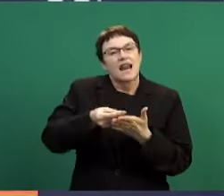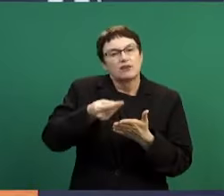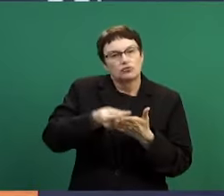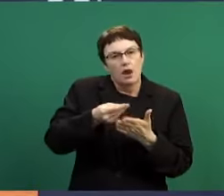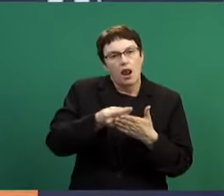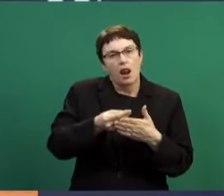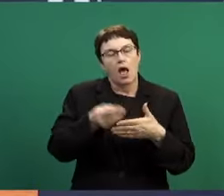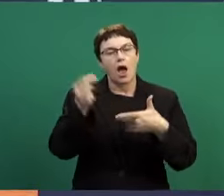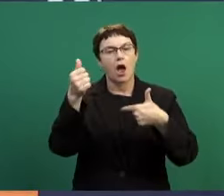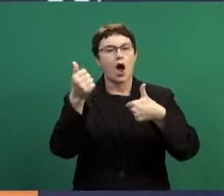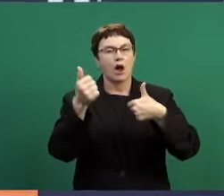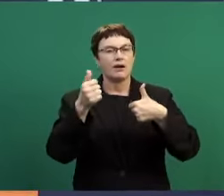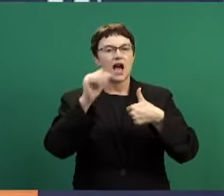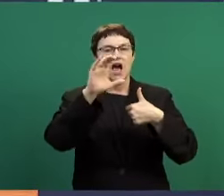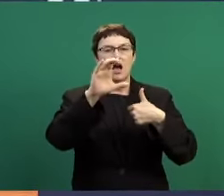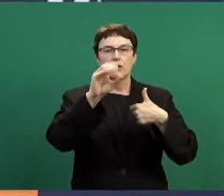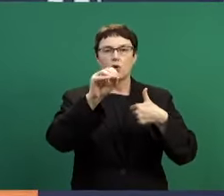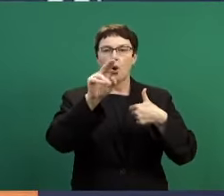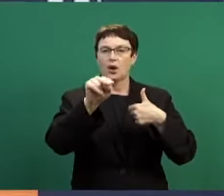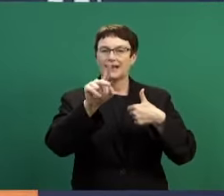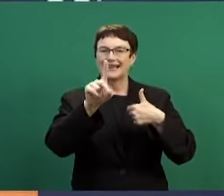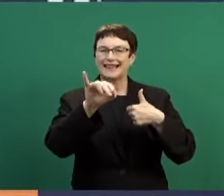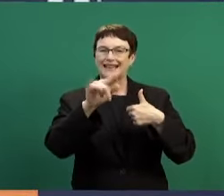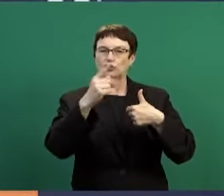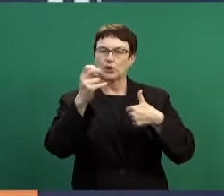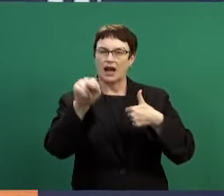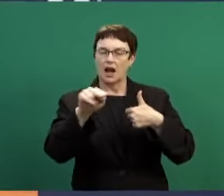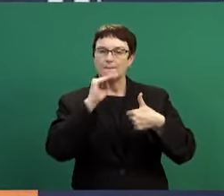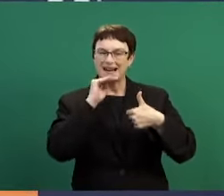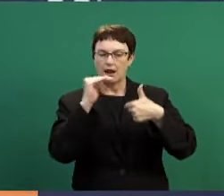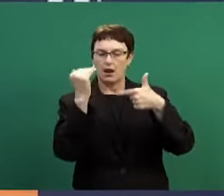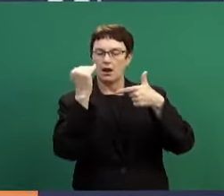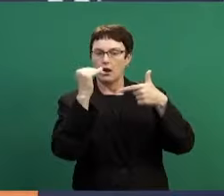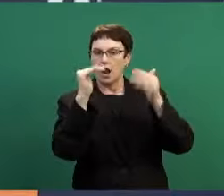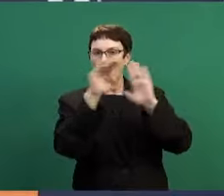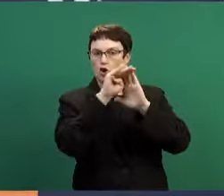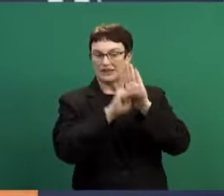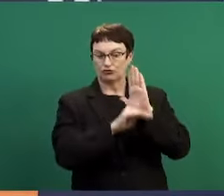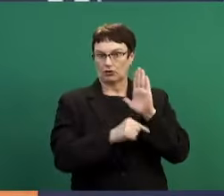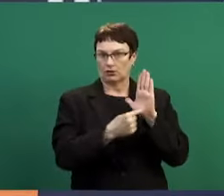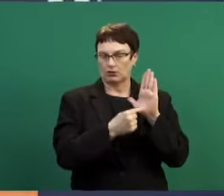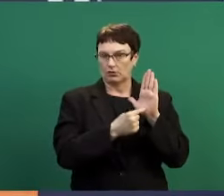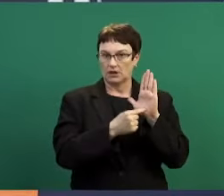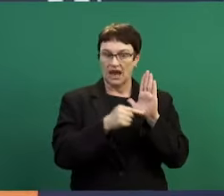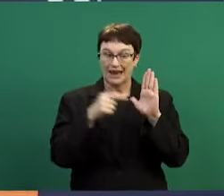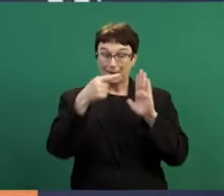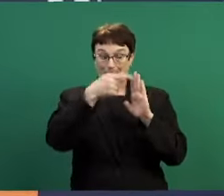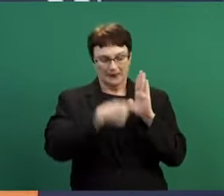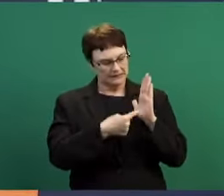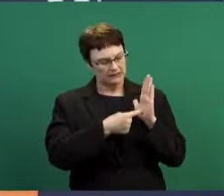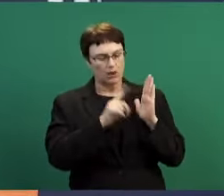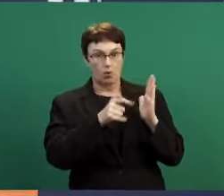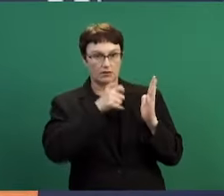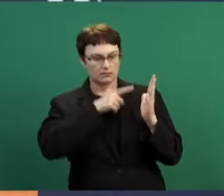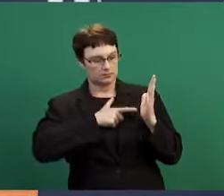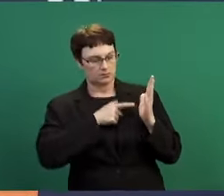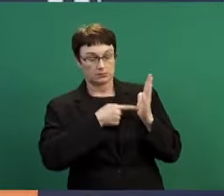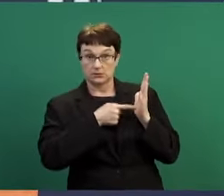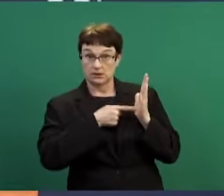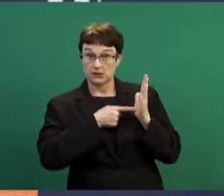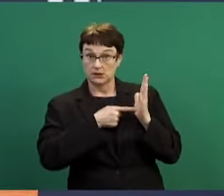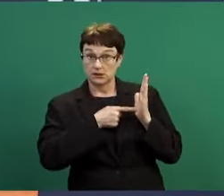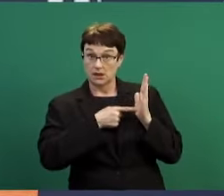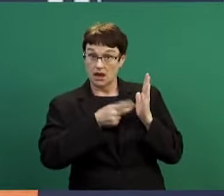financial conditions index would then tell us whether it is considered that financing conditions